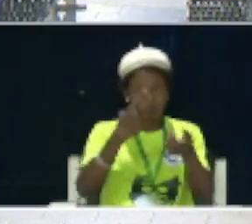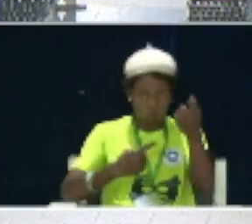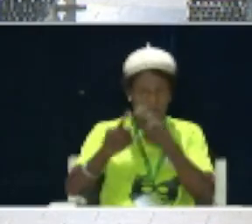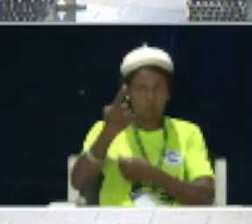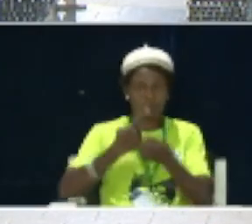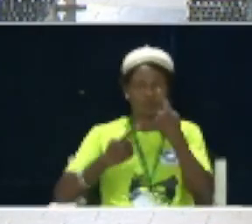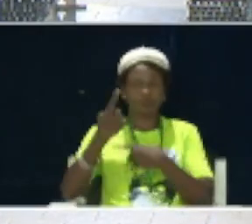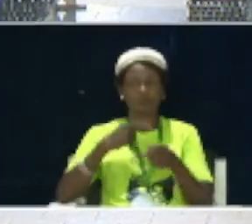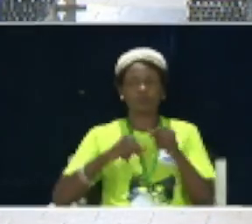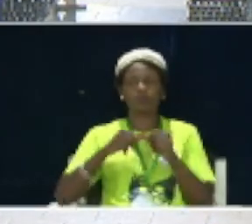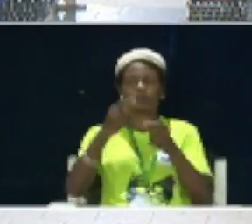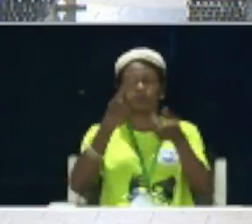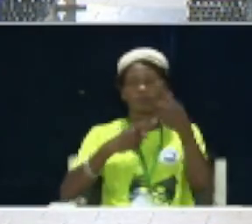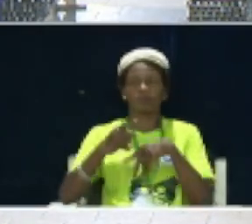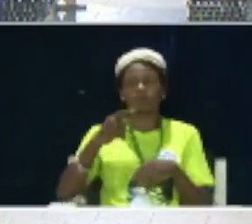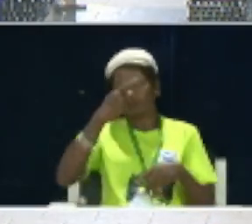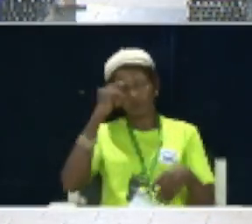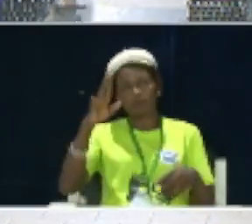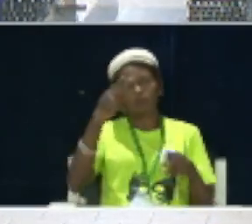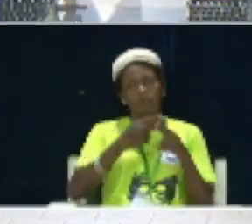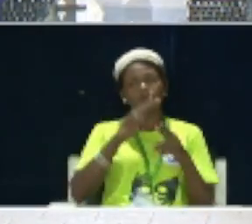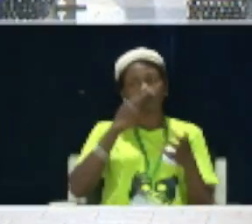Keep coming. Because your name must be written.